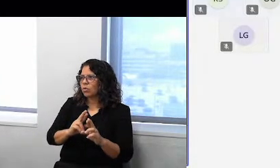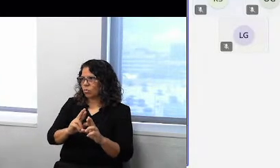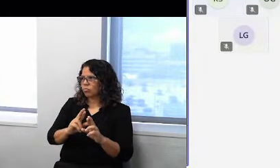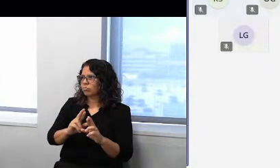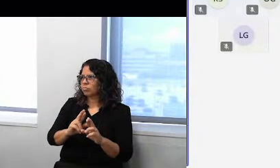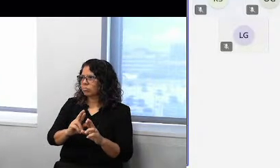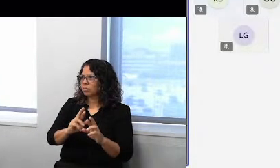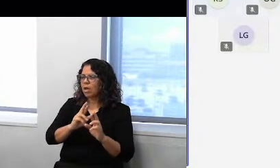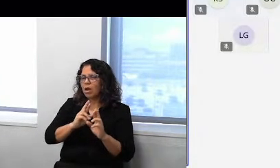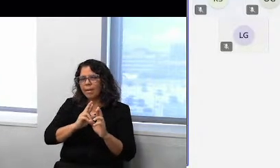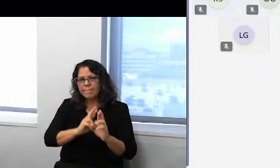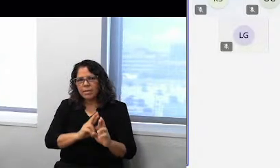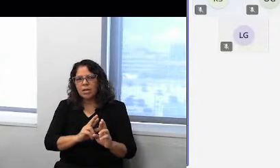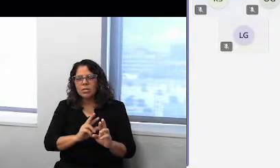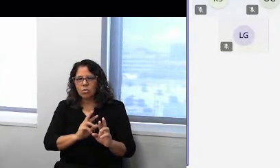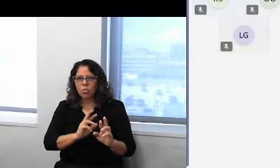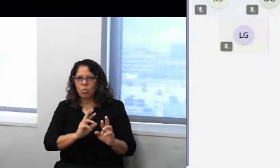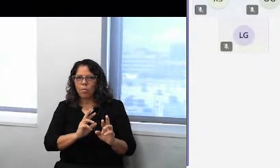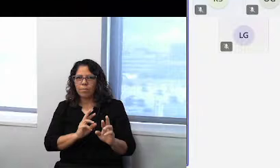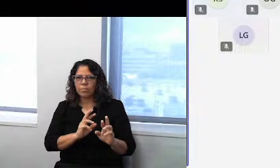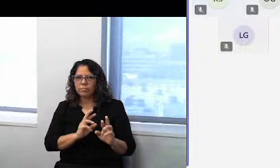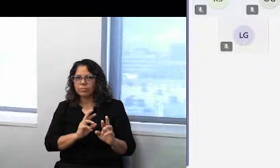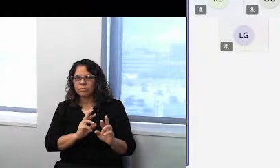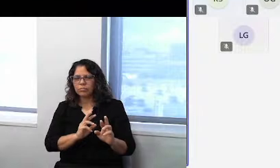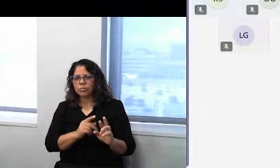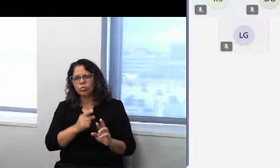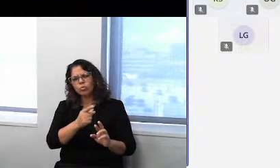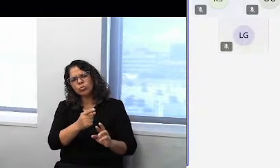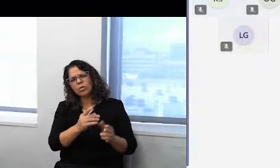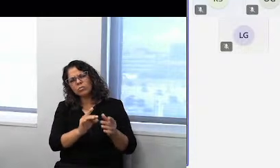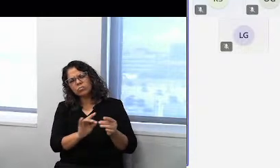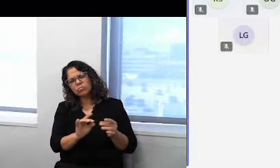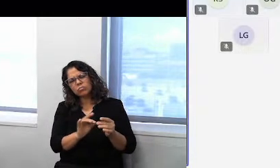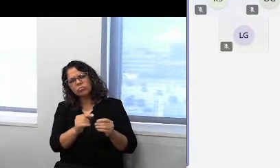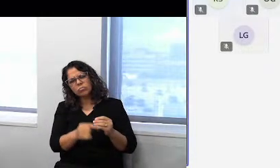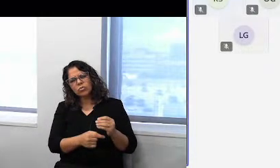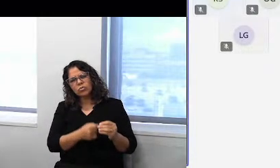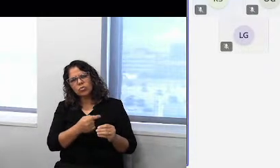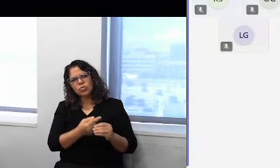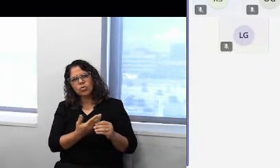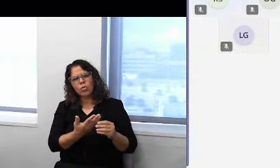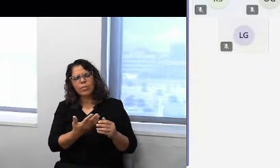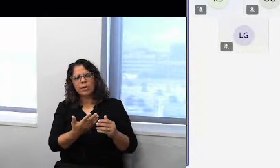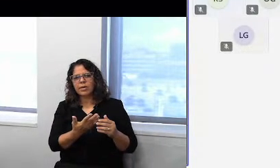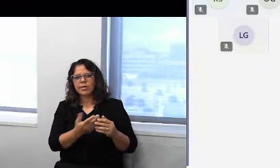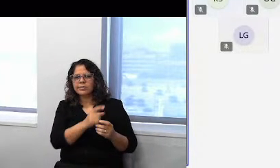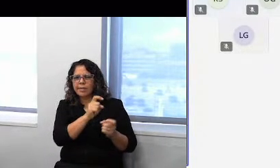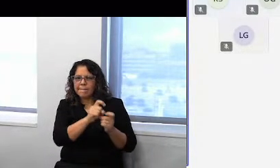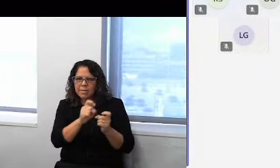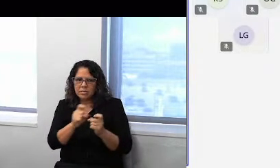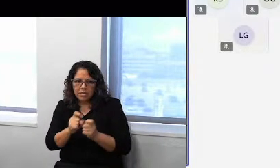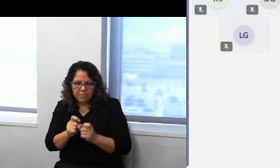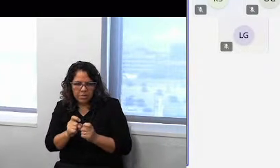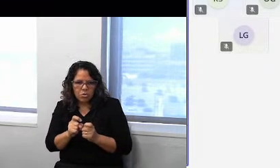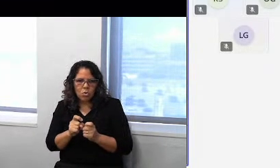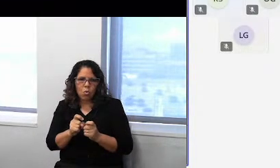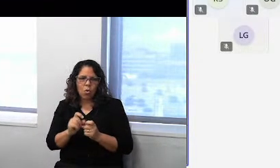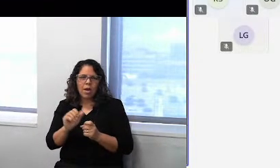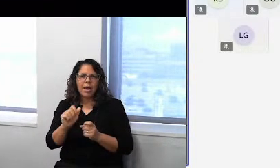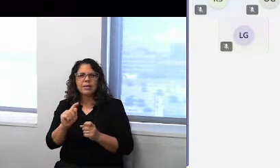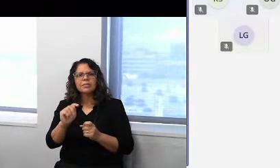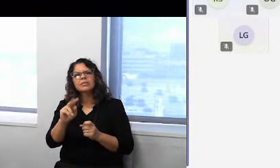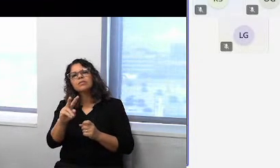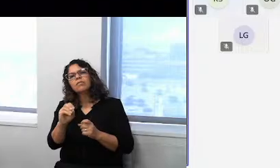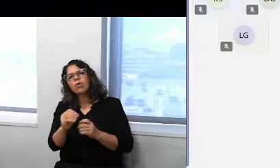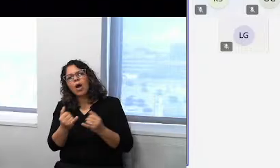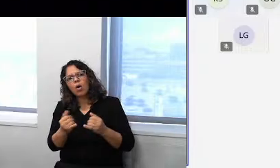repeat back your questions. You're speaking of specifics of an asset that is operating, which is not the area of my